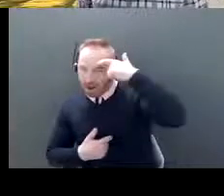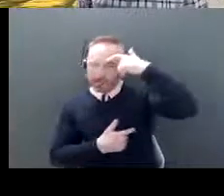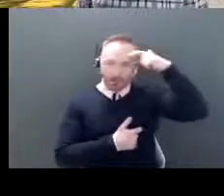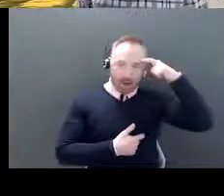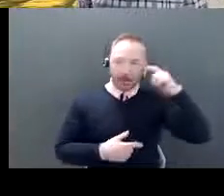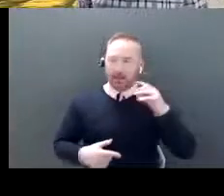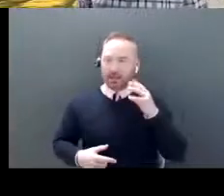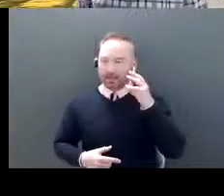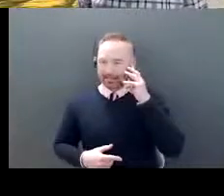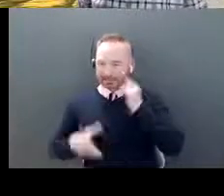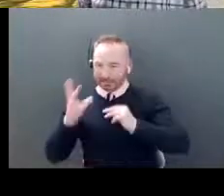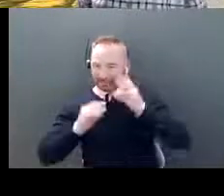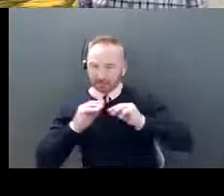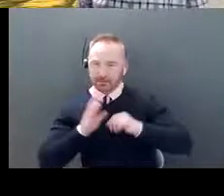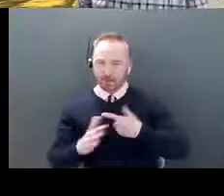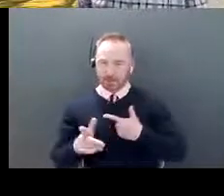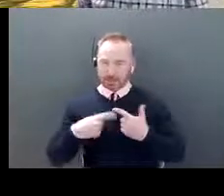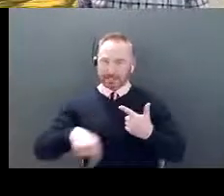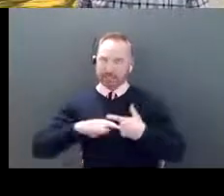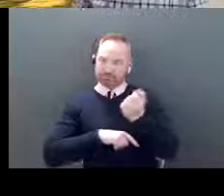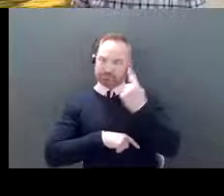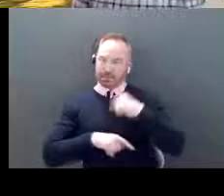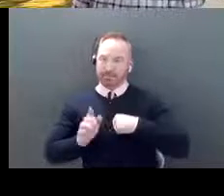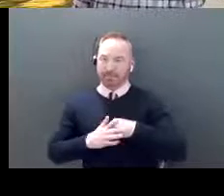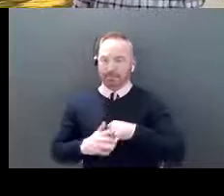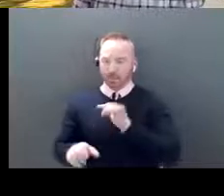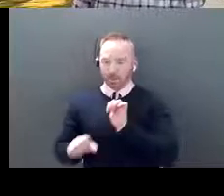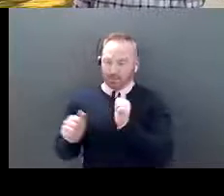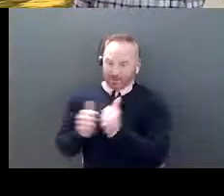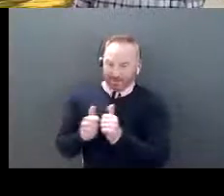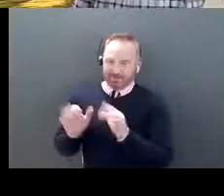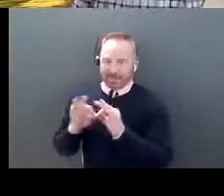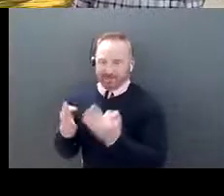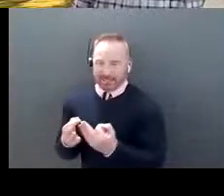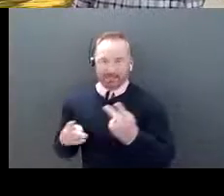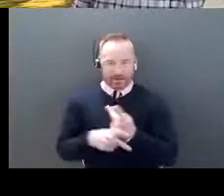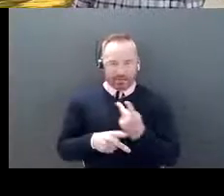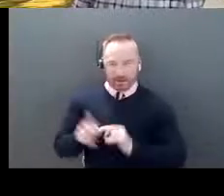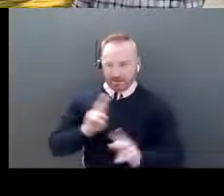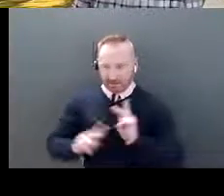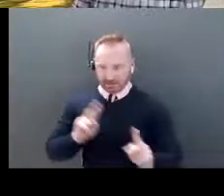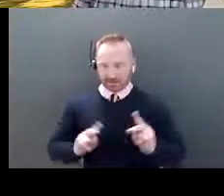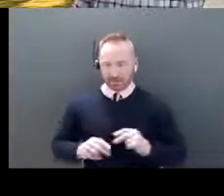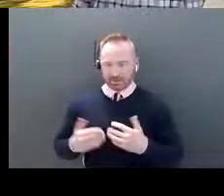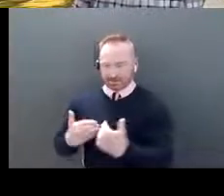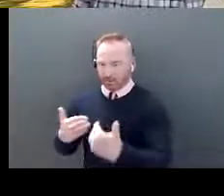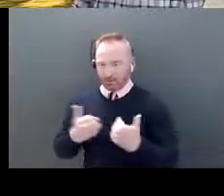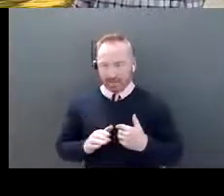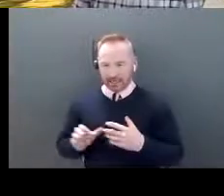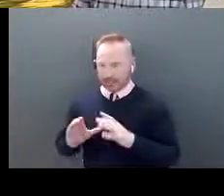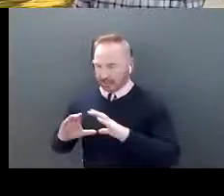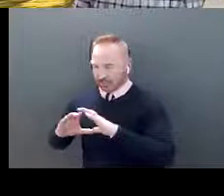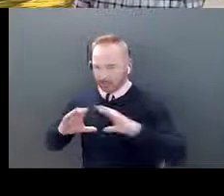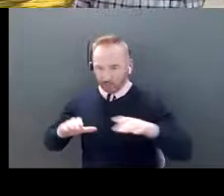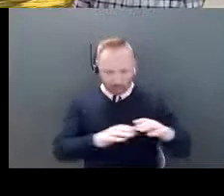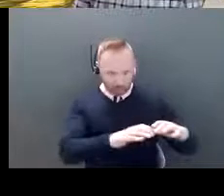And so working with families, not separating people into those piles, and figuring out how to support change